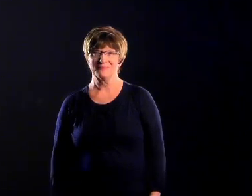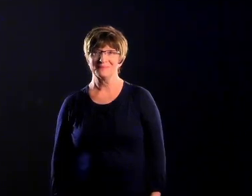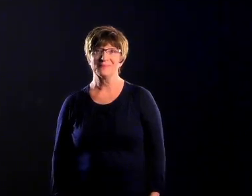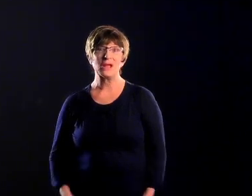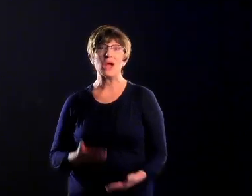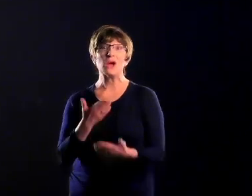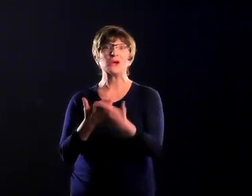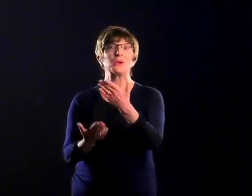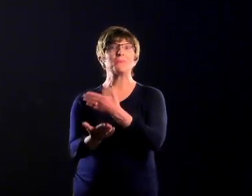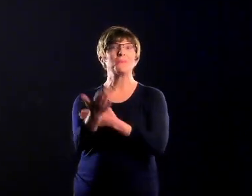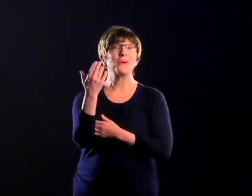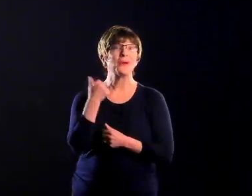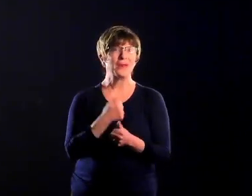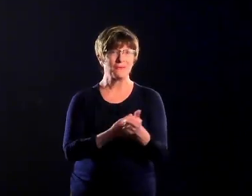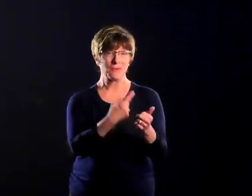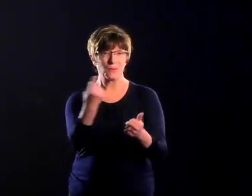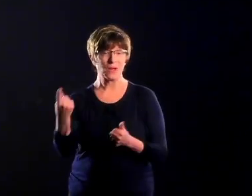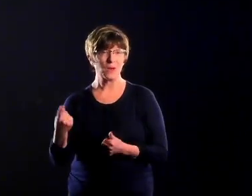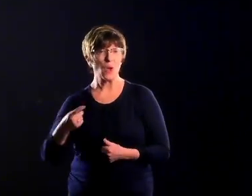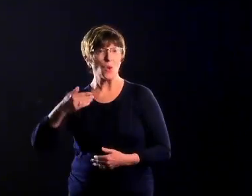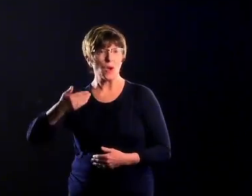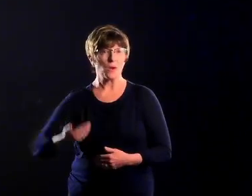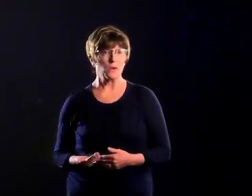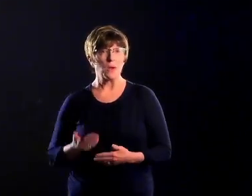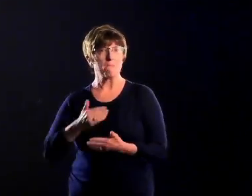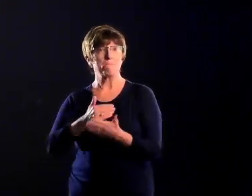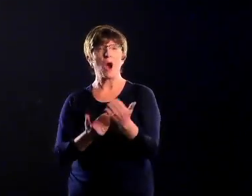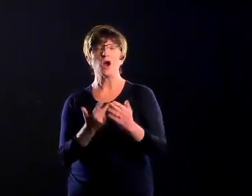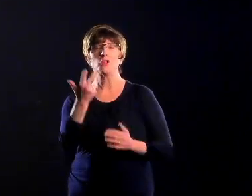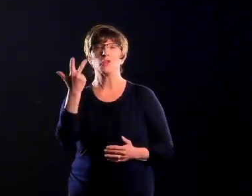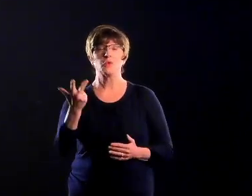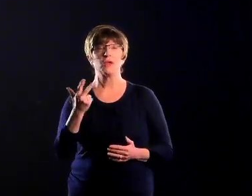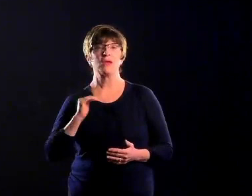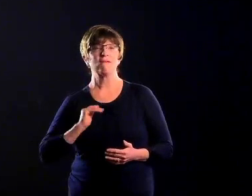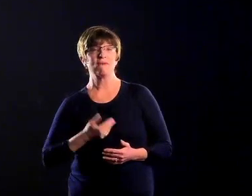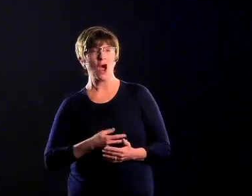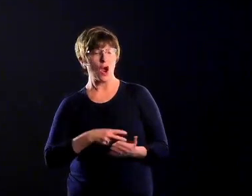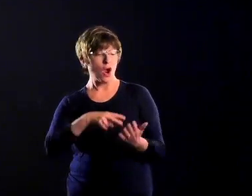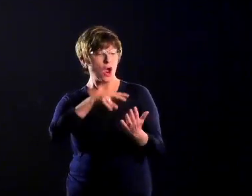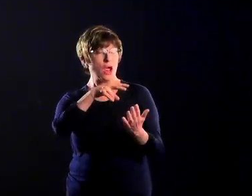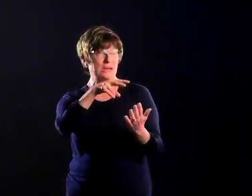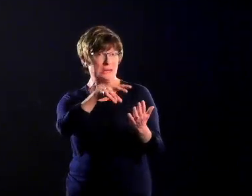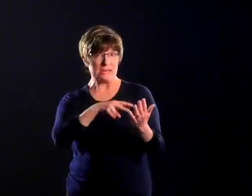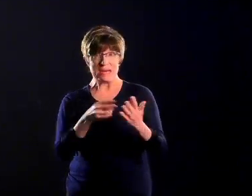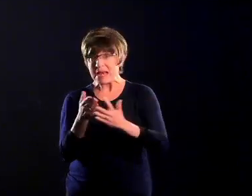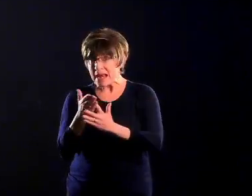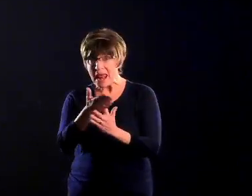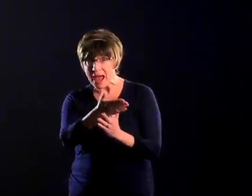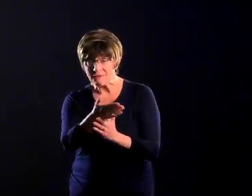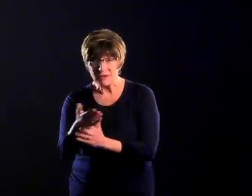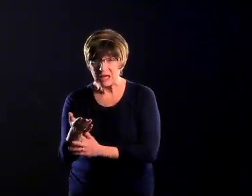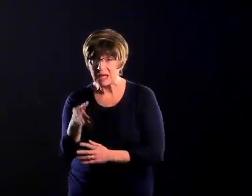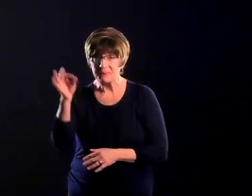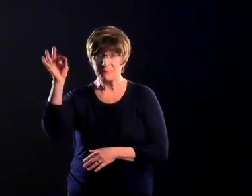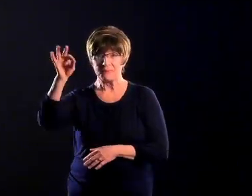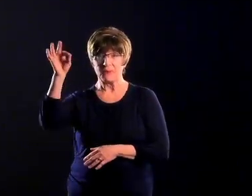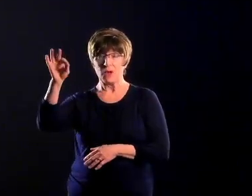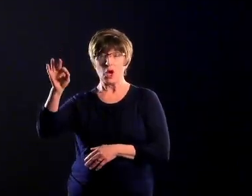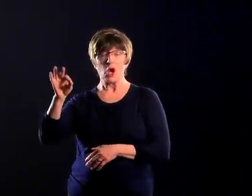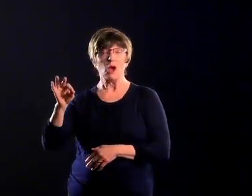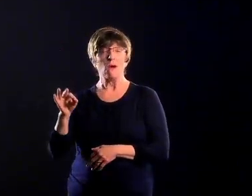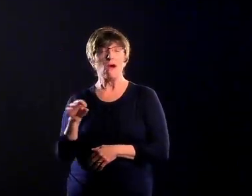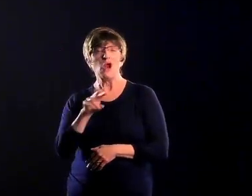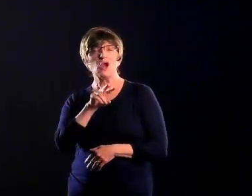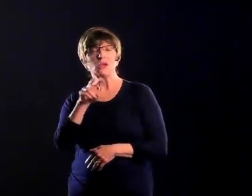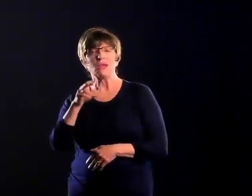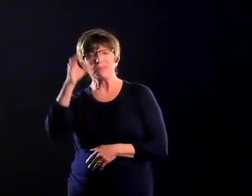Good morning, everyone. Welcome to part 3 of our Navigate series. We are looking at the concept of what